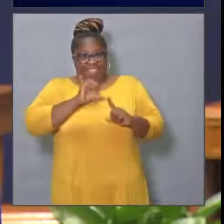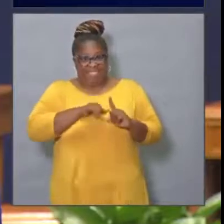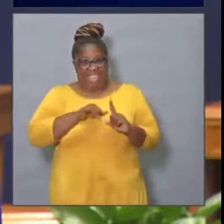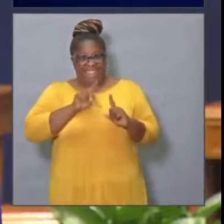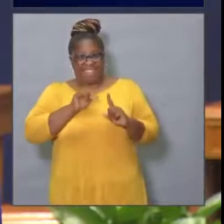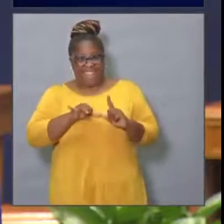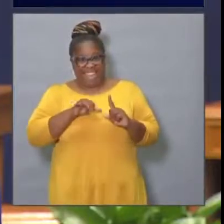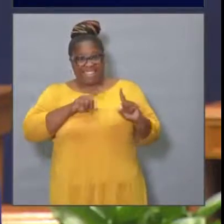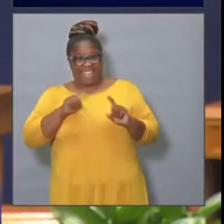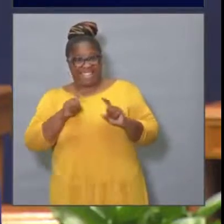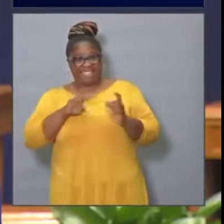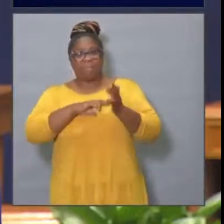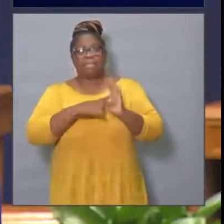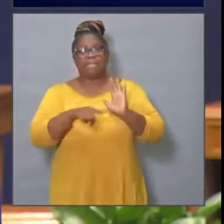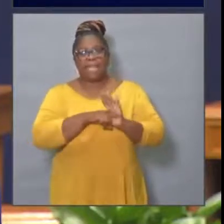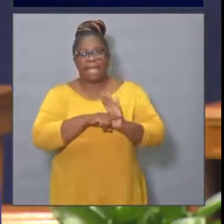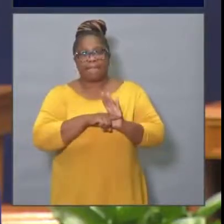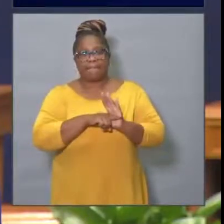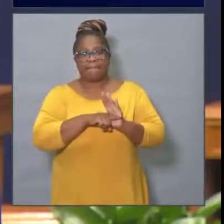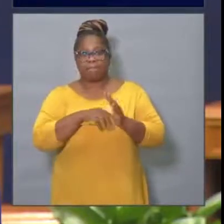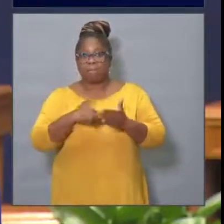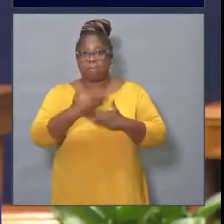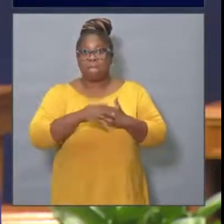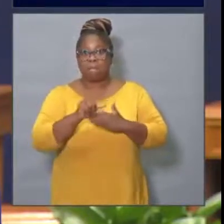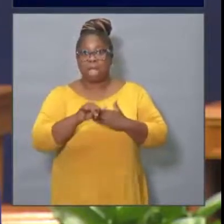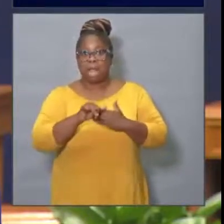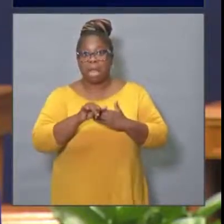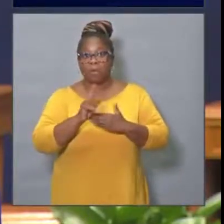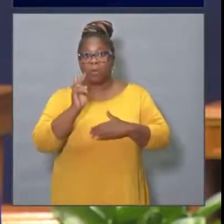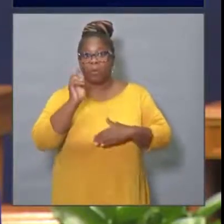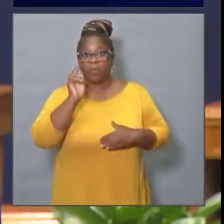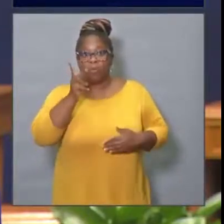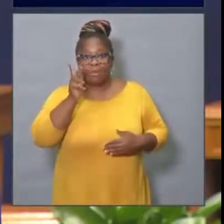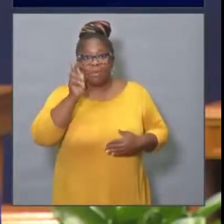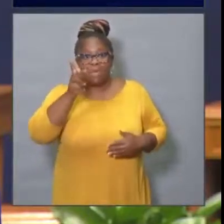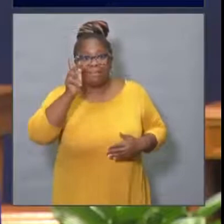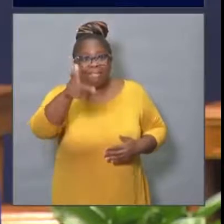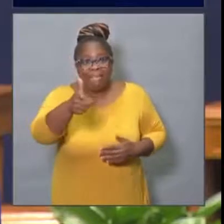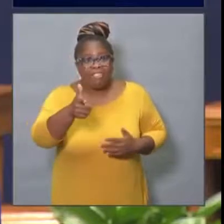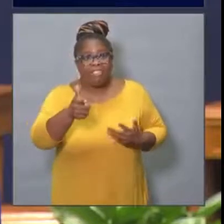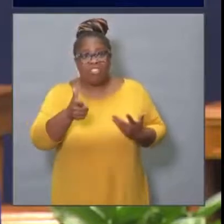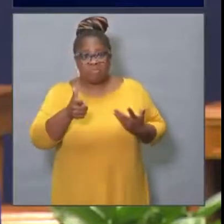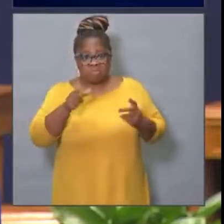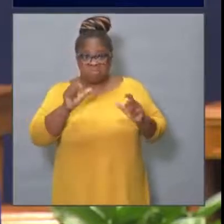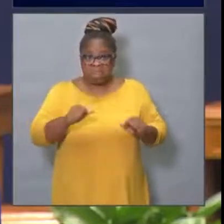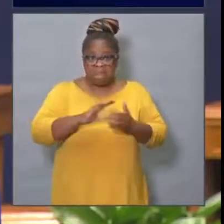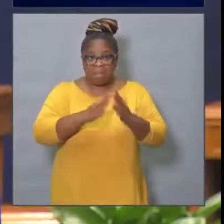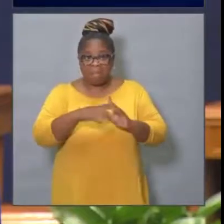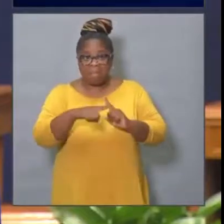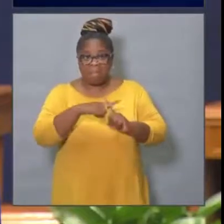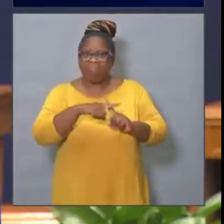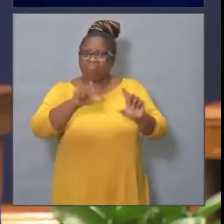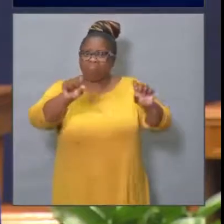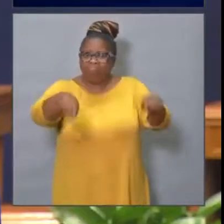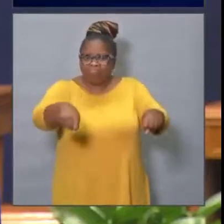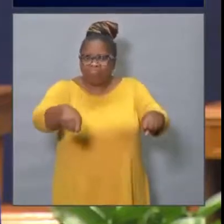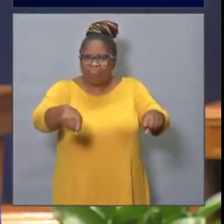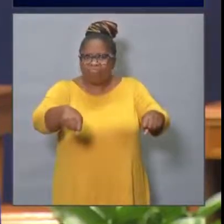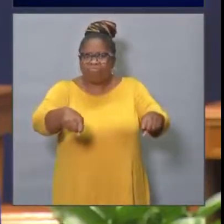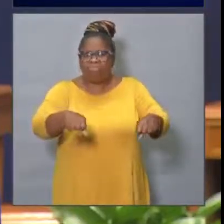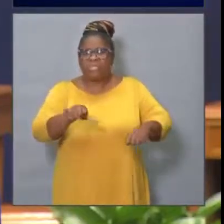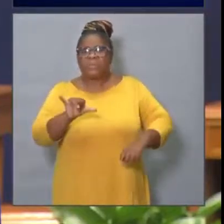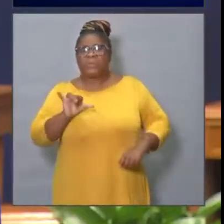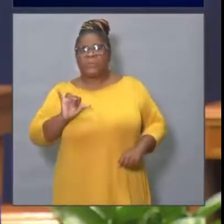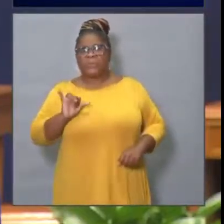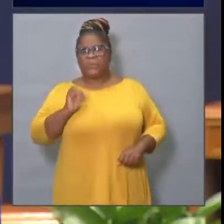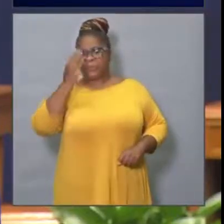virus. It doesn't mean anything about the next day or the day after that or the day after that. Obviously, taking this into